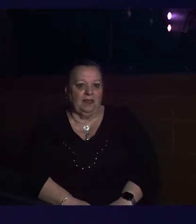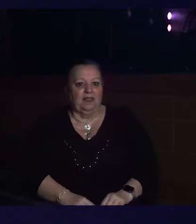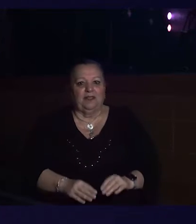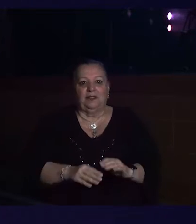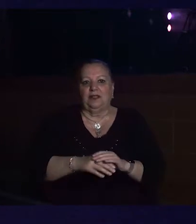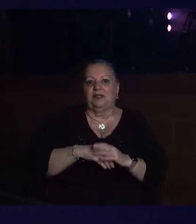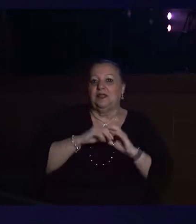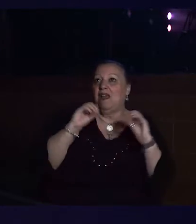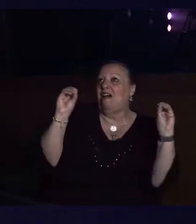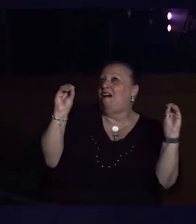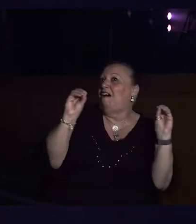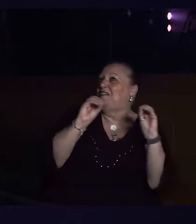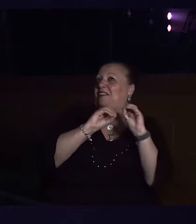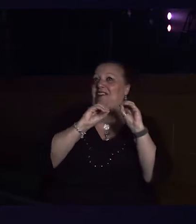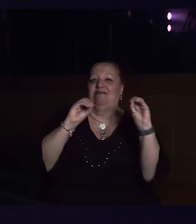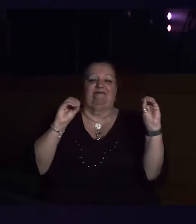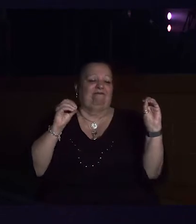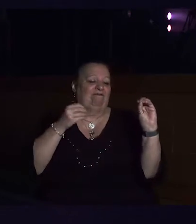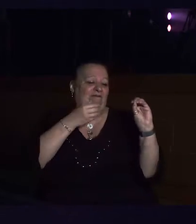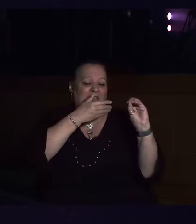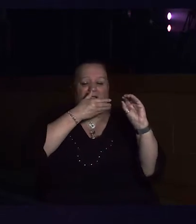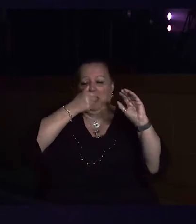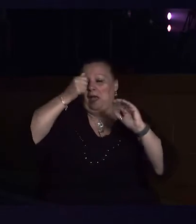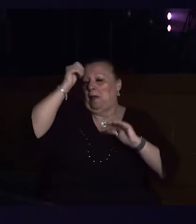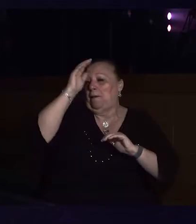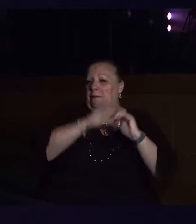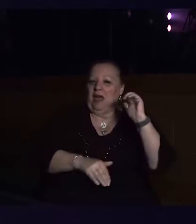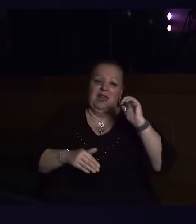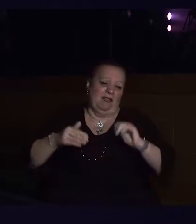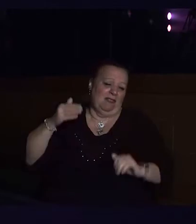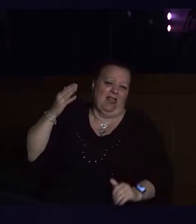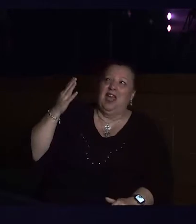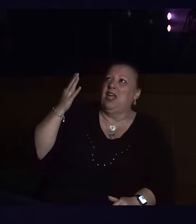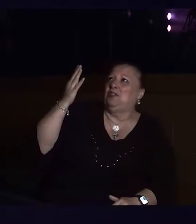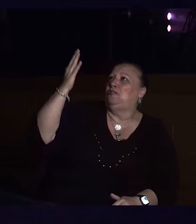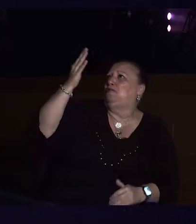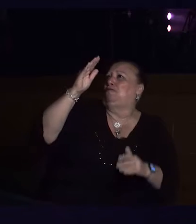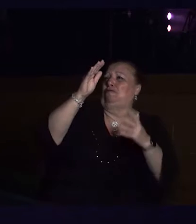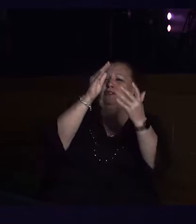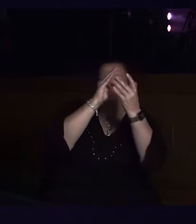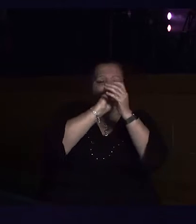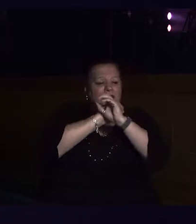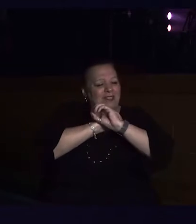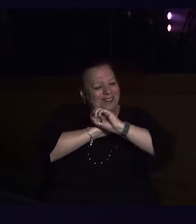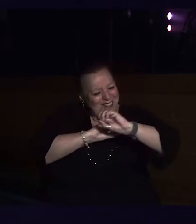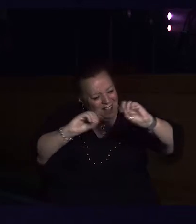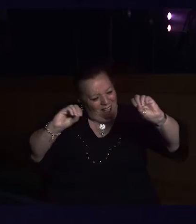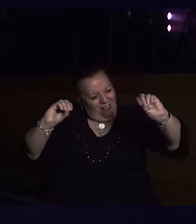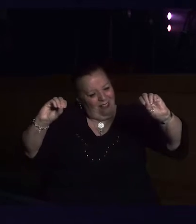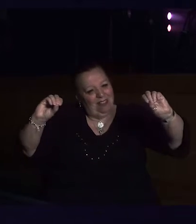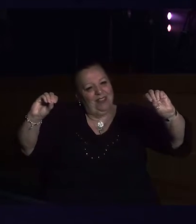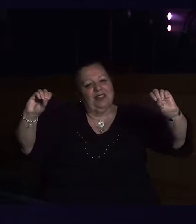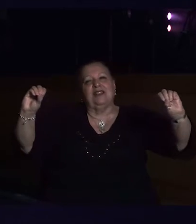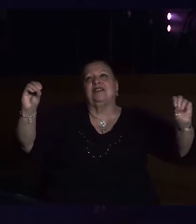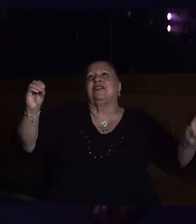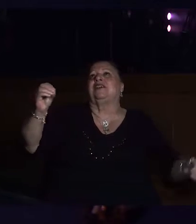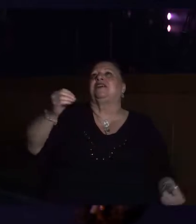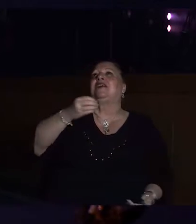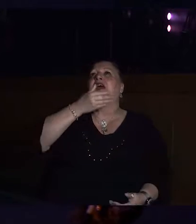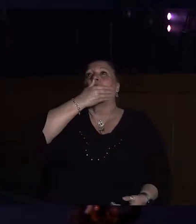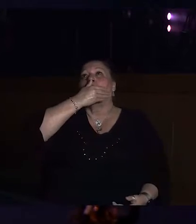love. And oh, there's nothing better than You. Oh, there's nothing